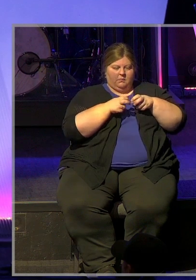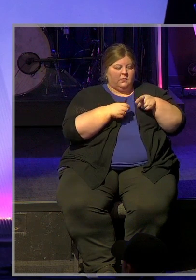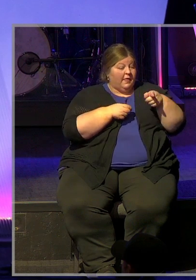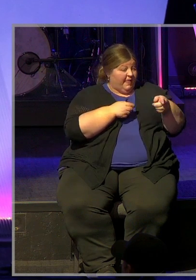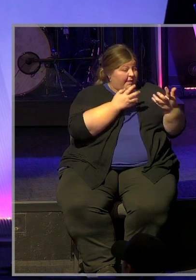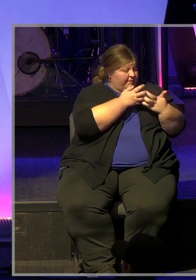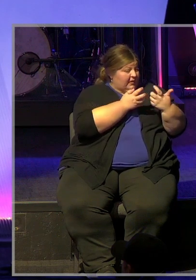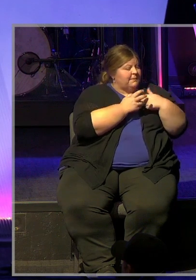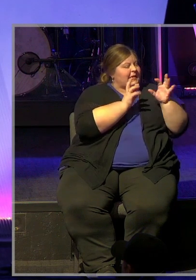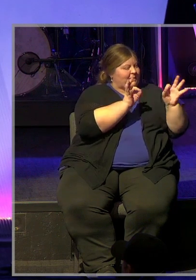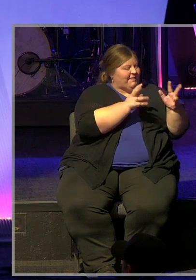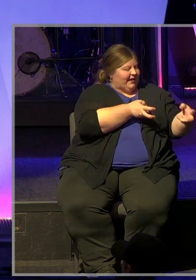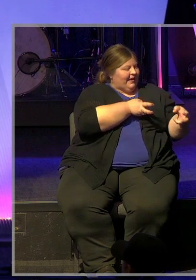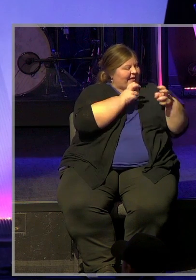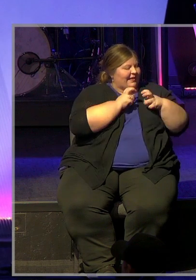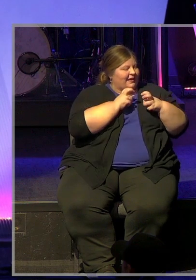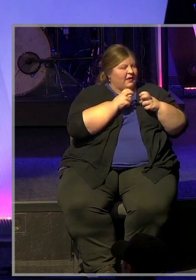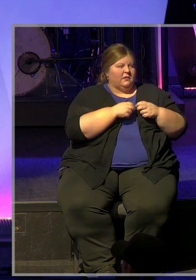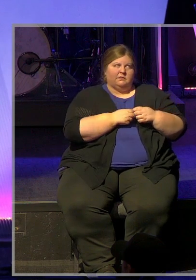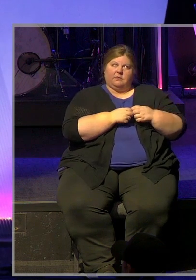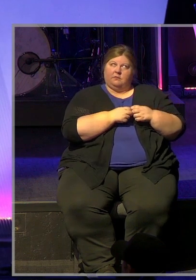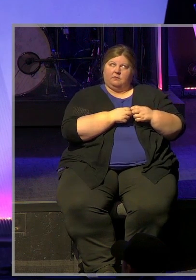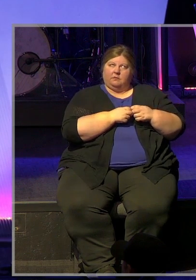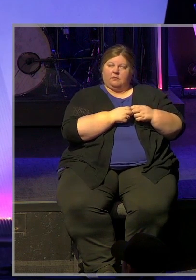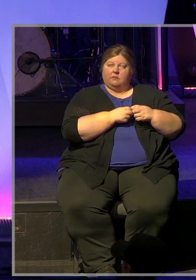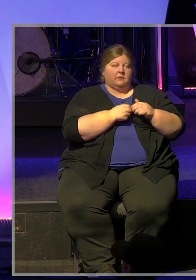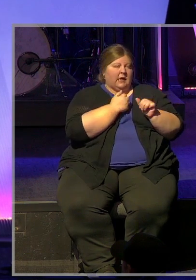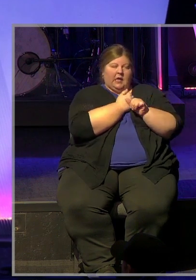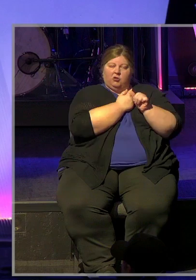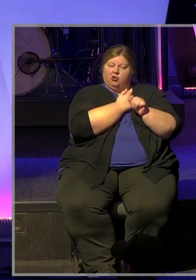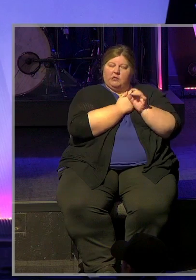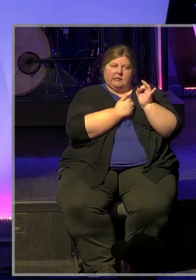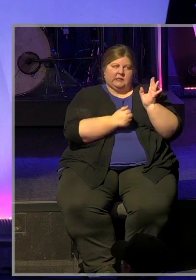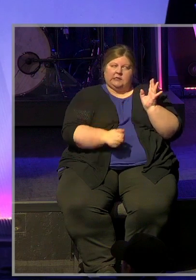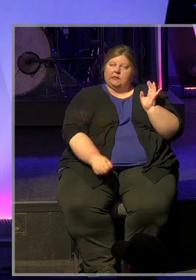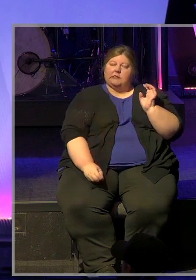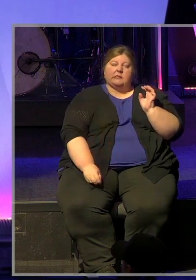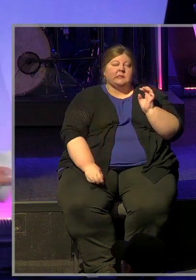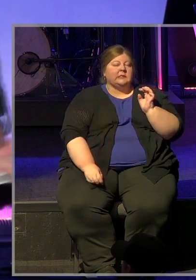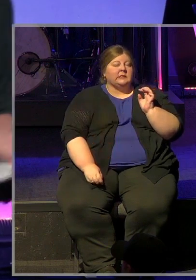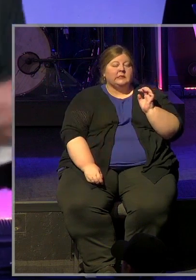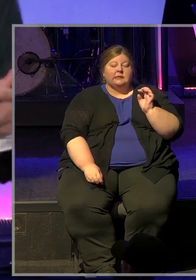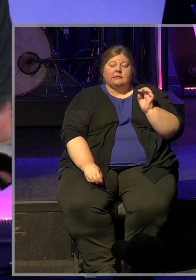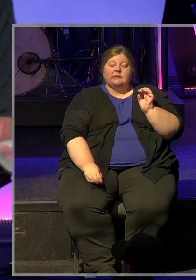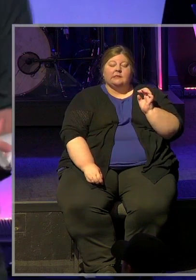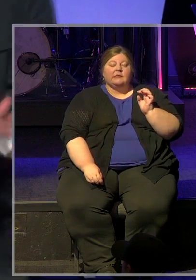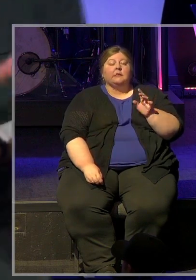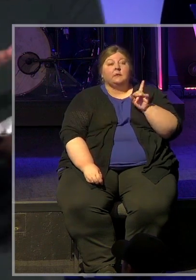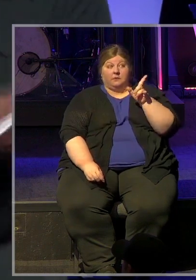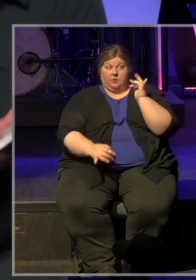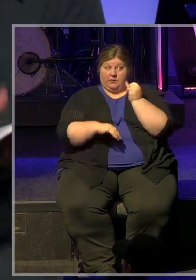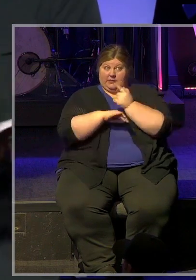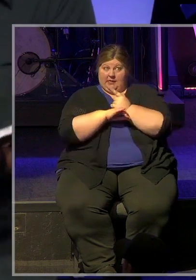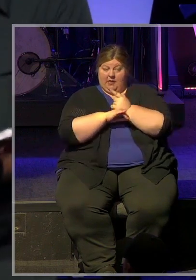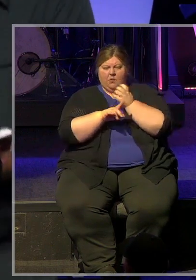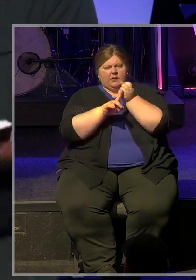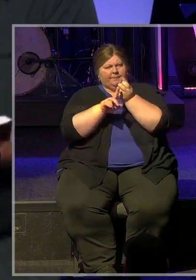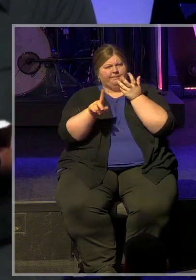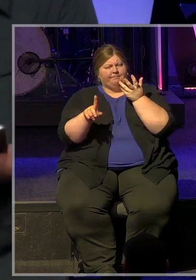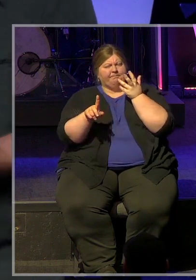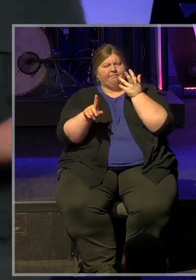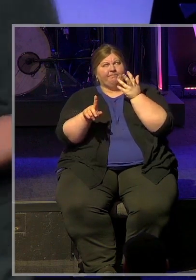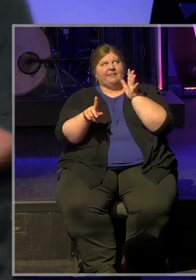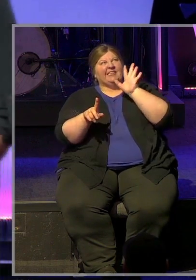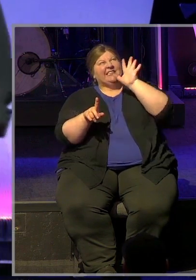That's dangerous. It's dangerous. So what we're going to do today is we're going to unpack what does